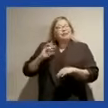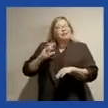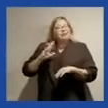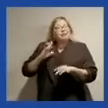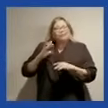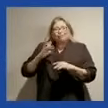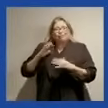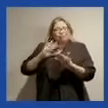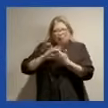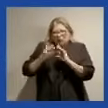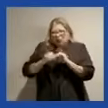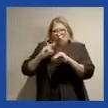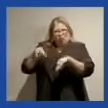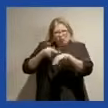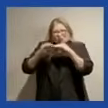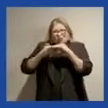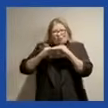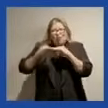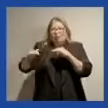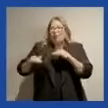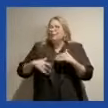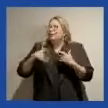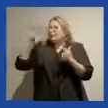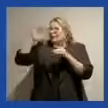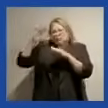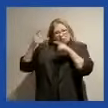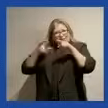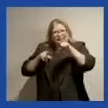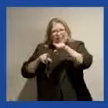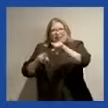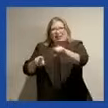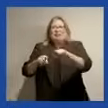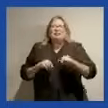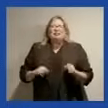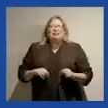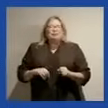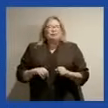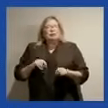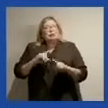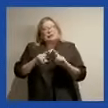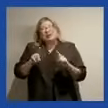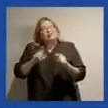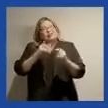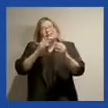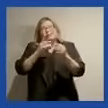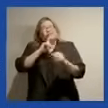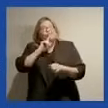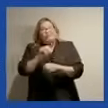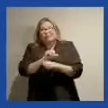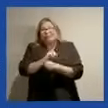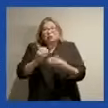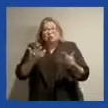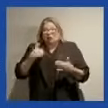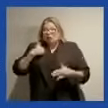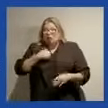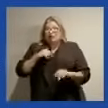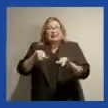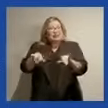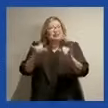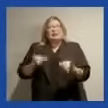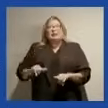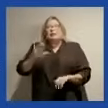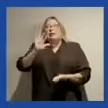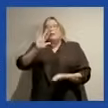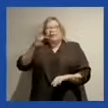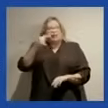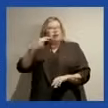alignment, the expectation alignment as well. But the fact remains that we remain the fifth largest economy in the world,